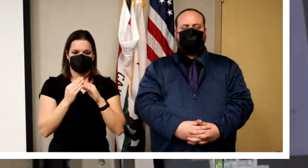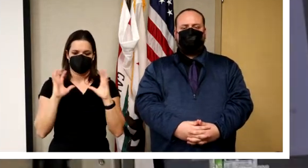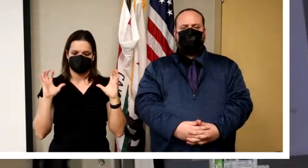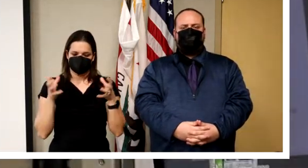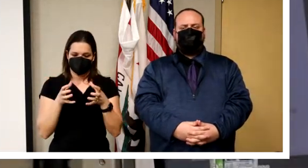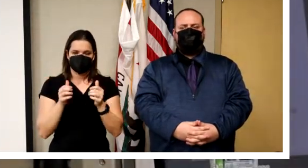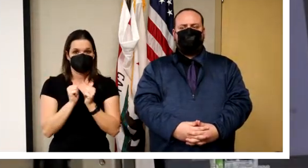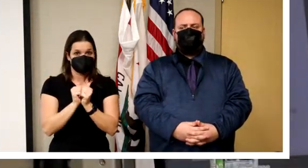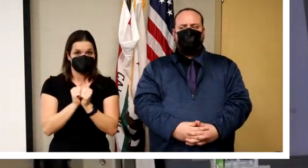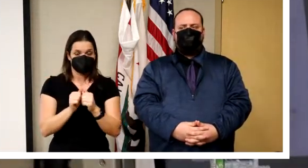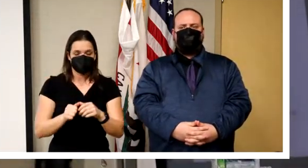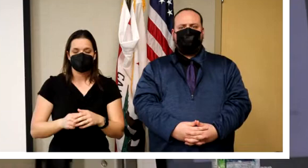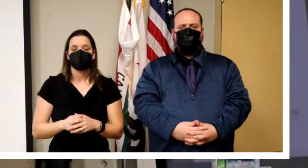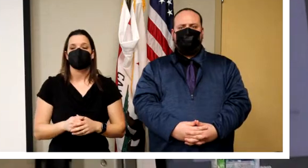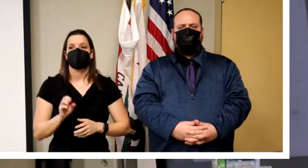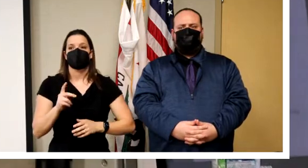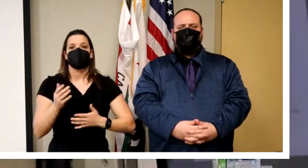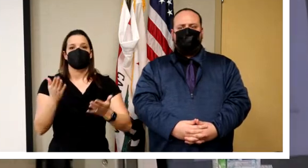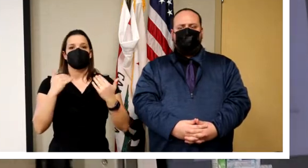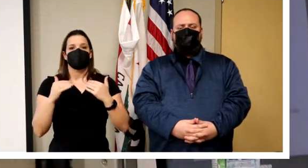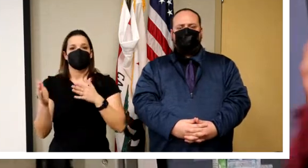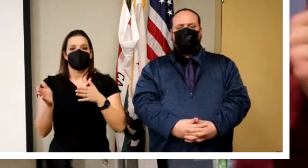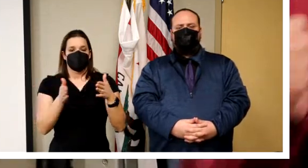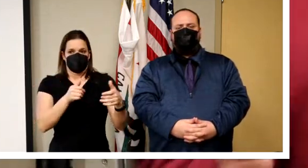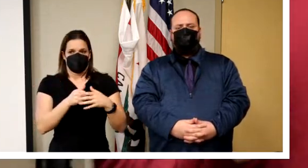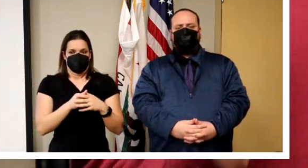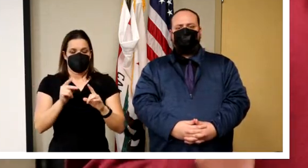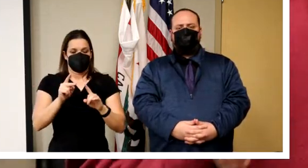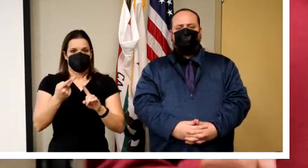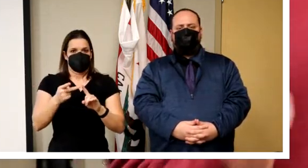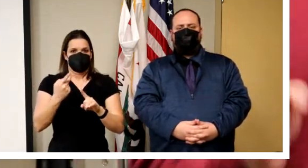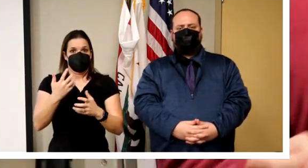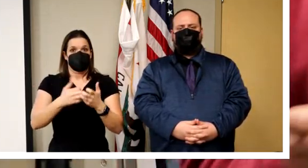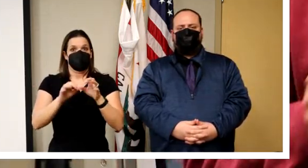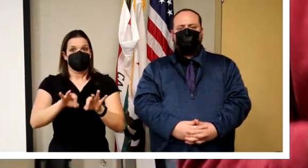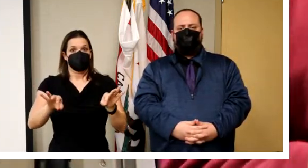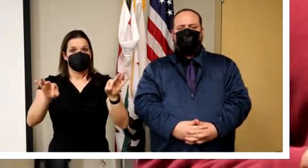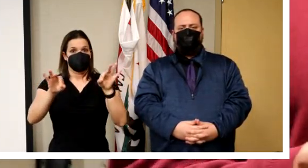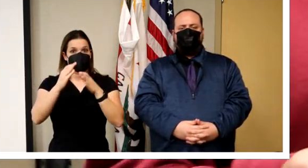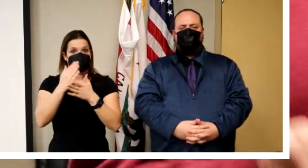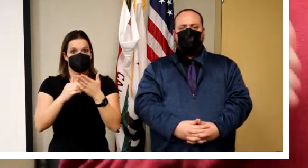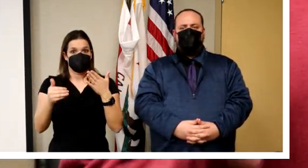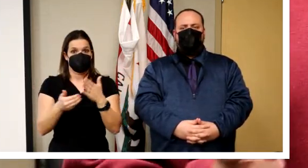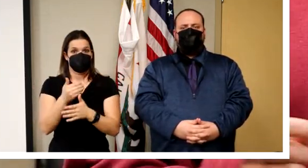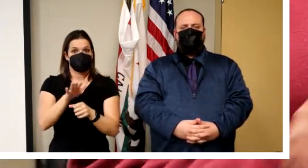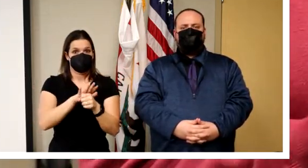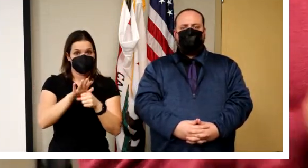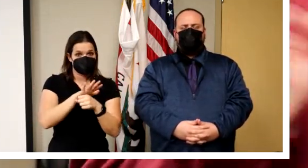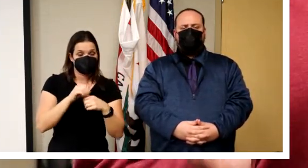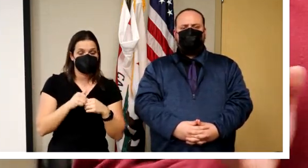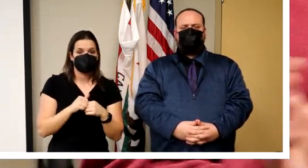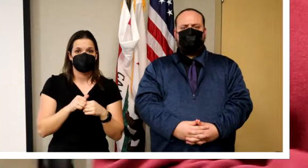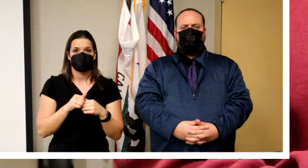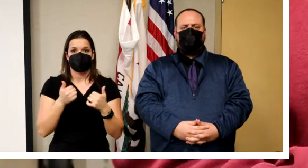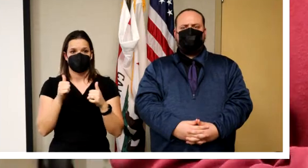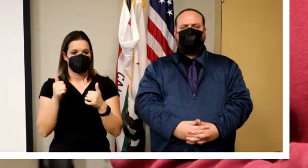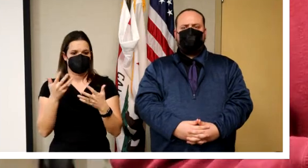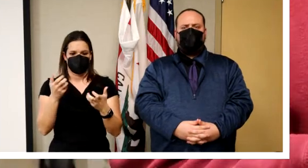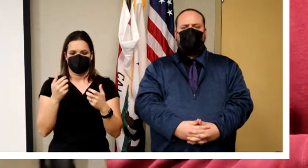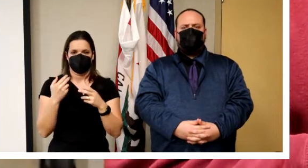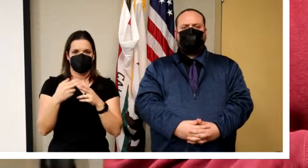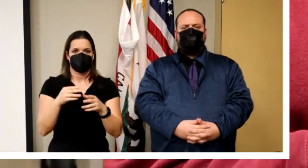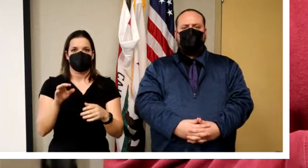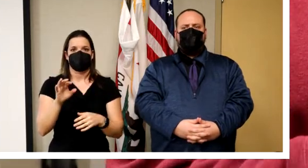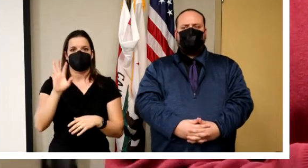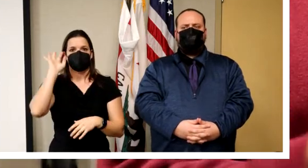together. Okay, so now the second most important issue in districting, any way you want to look at it,